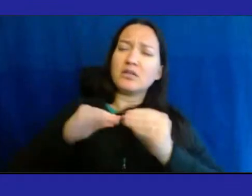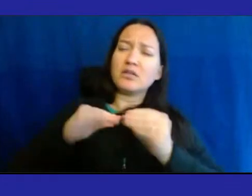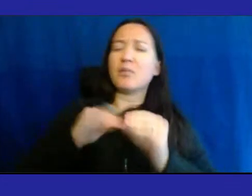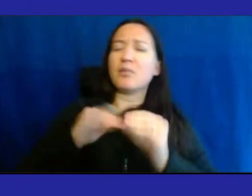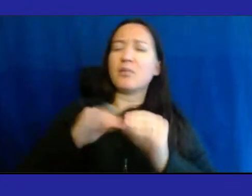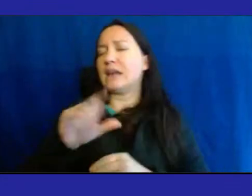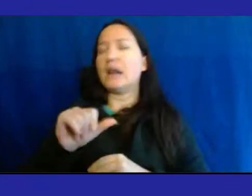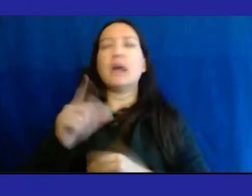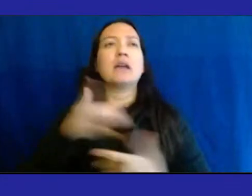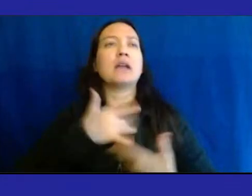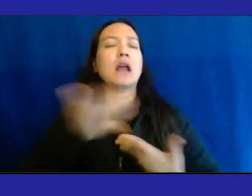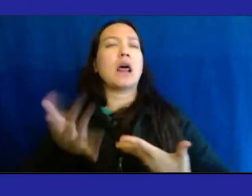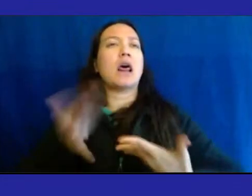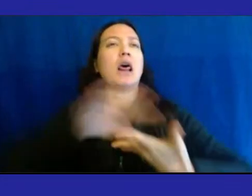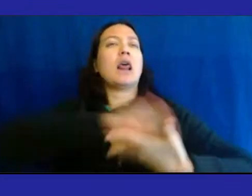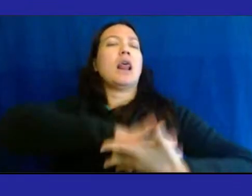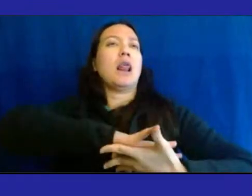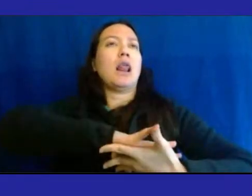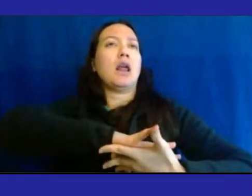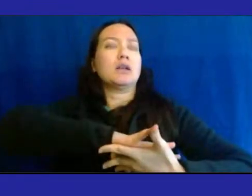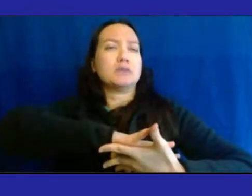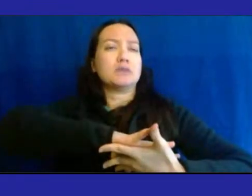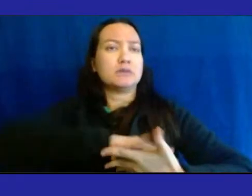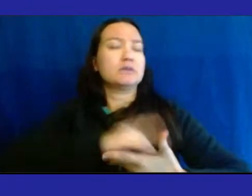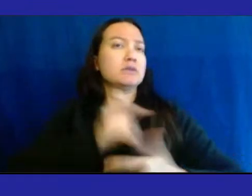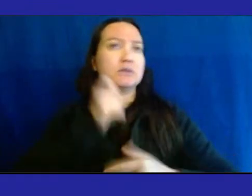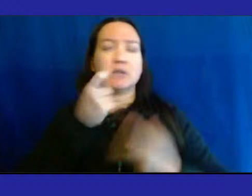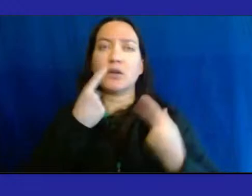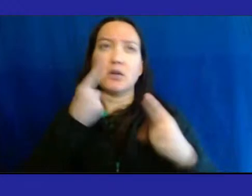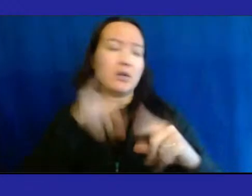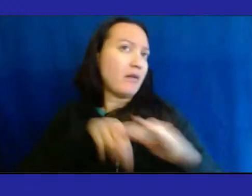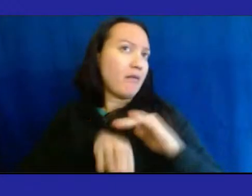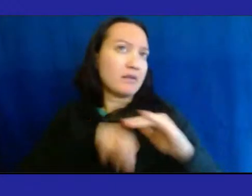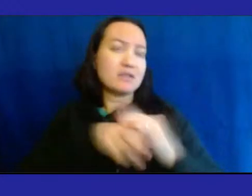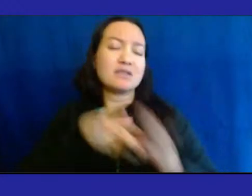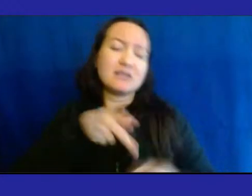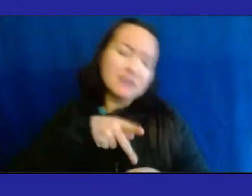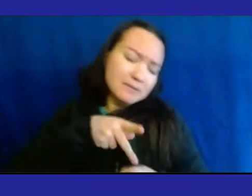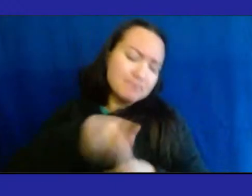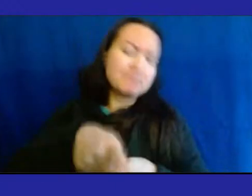overshadowed by broader issues of suboptimal access to specialty care.